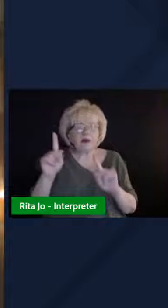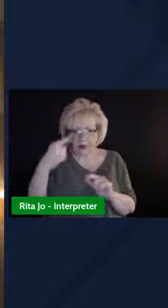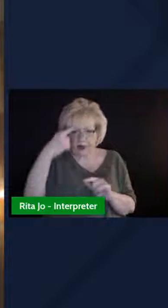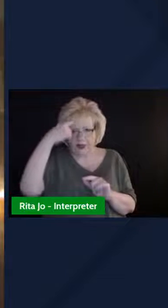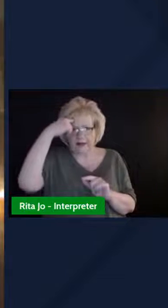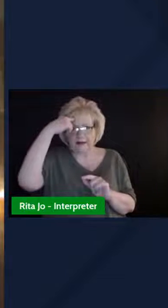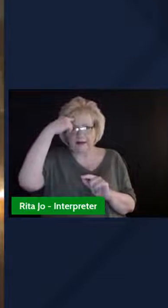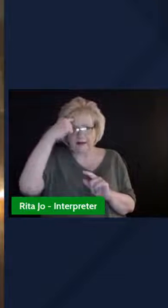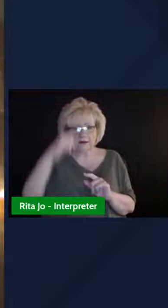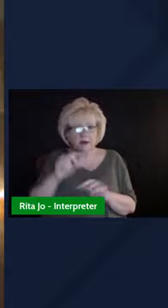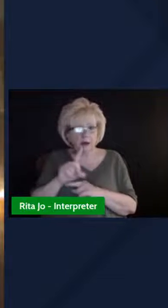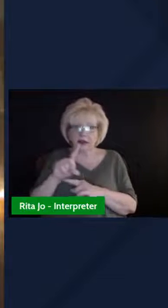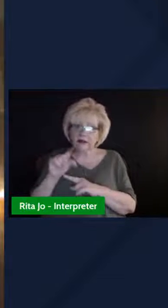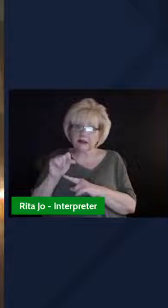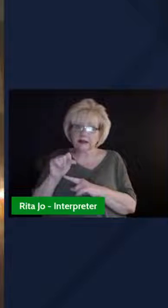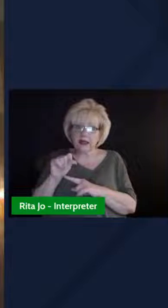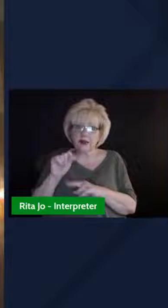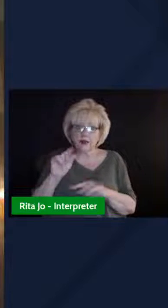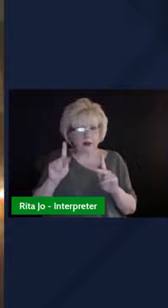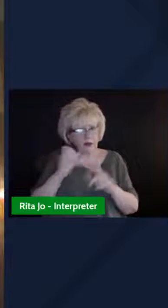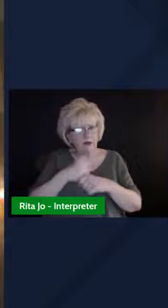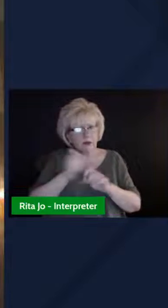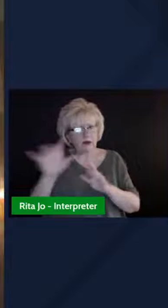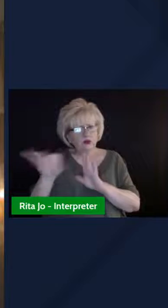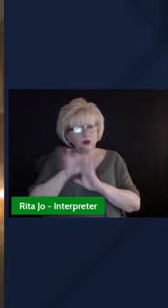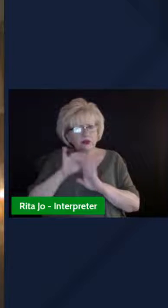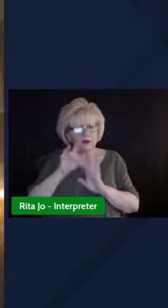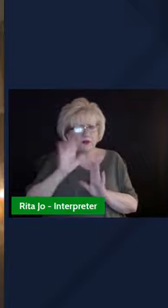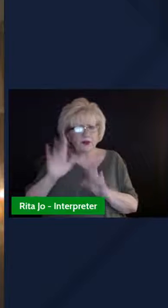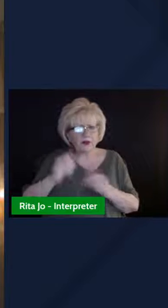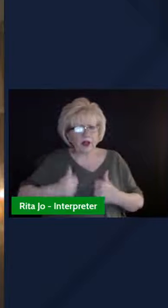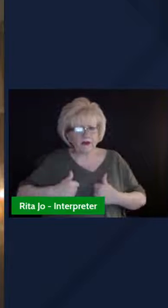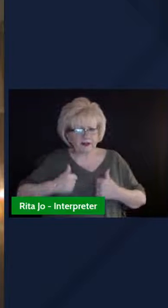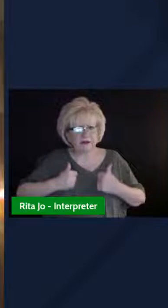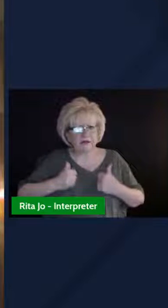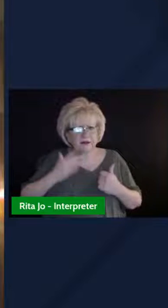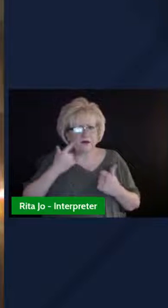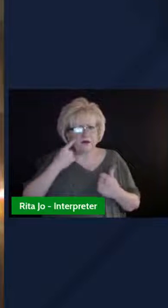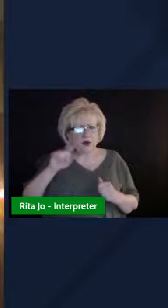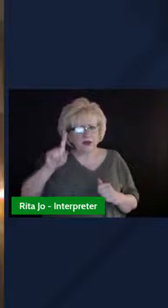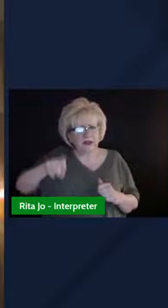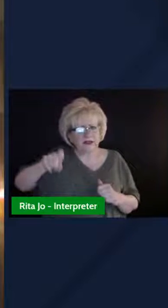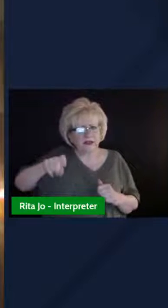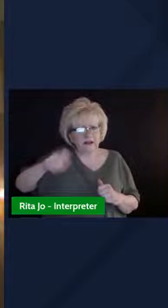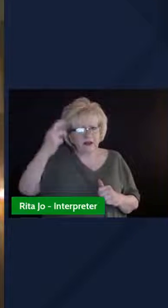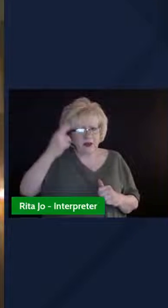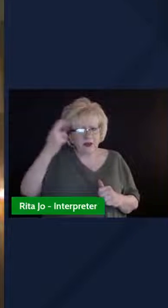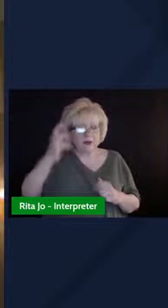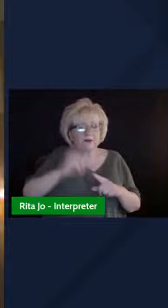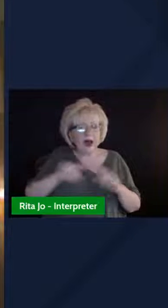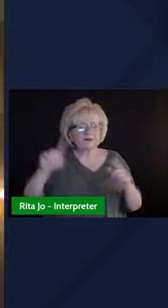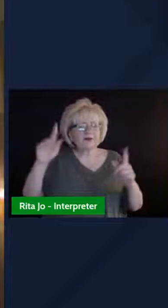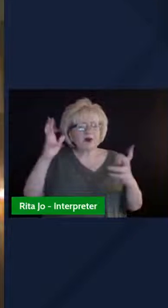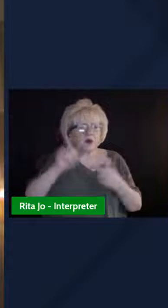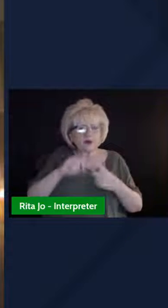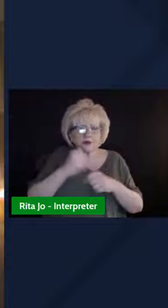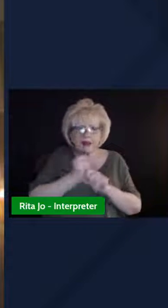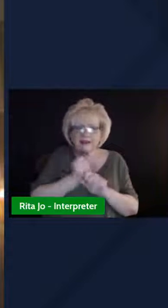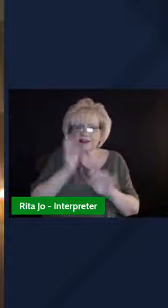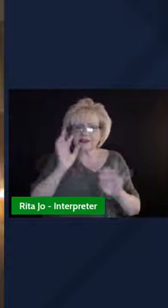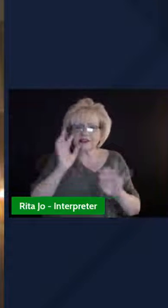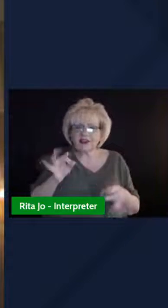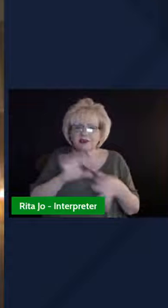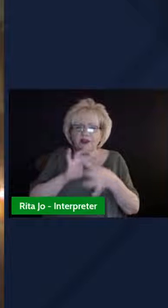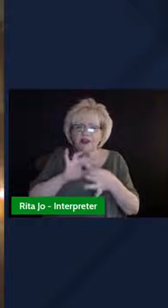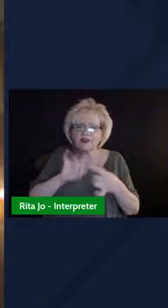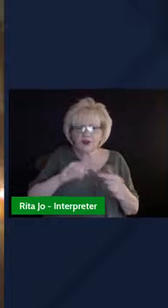Disabled people make choices for our lives out of necessity, but how do we make choices for our lives out of joy and abundance? How do we build